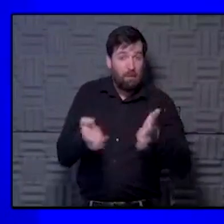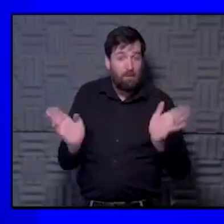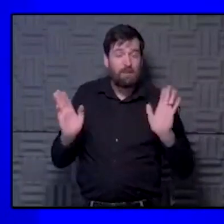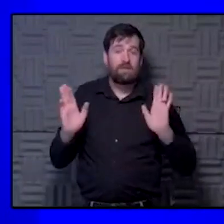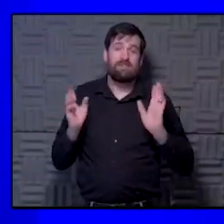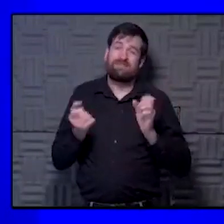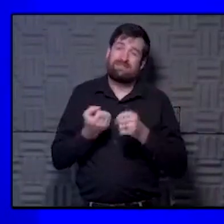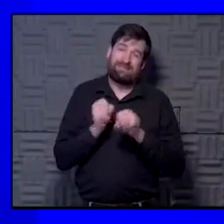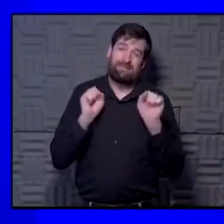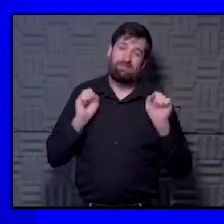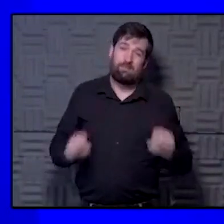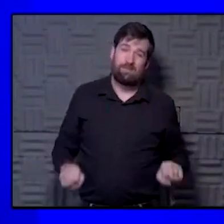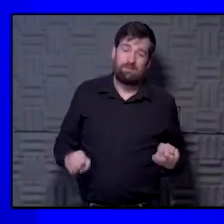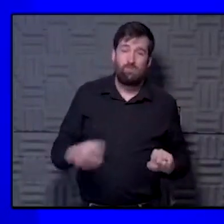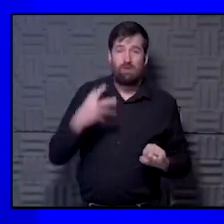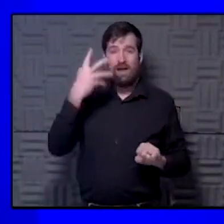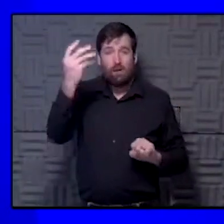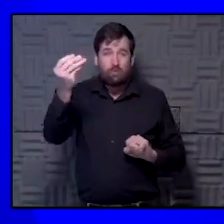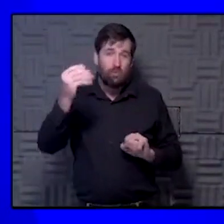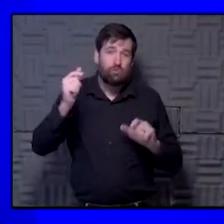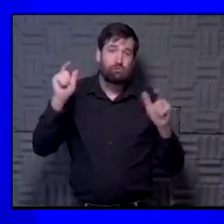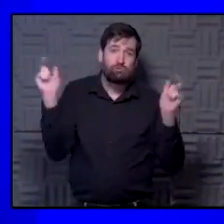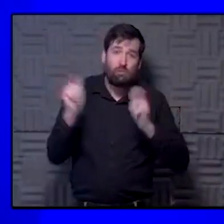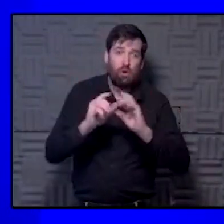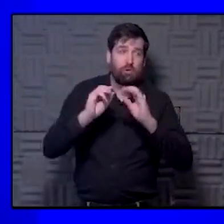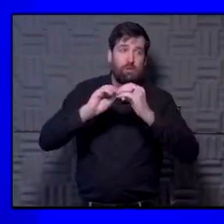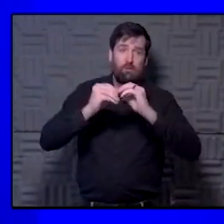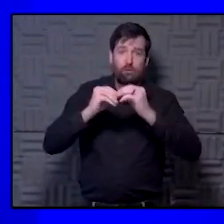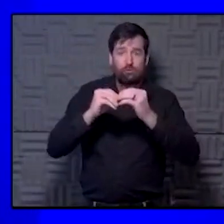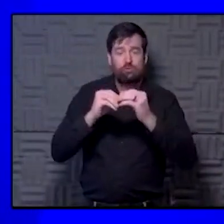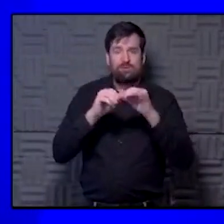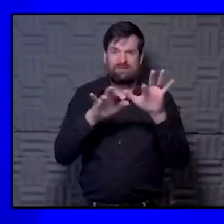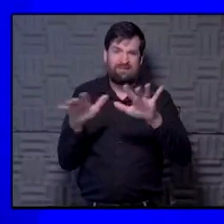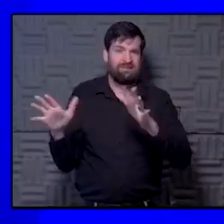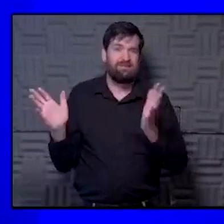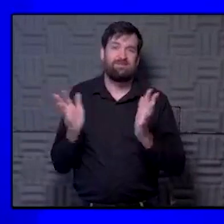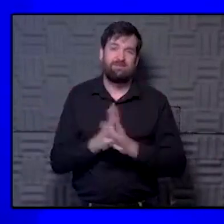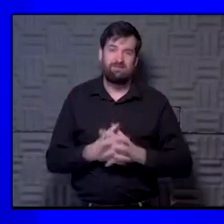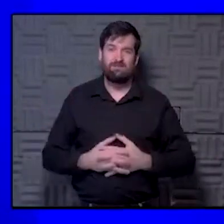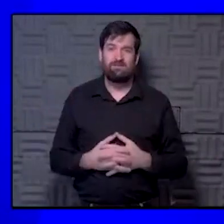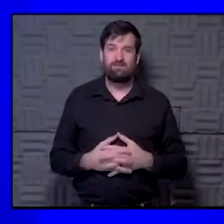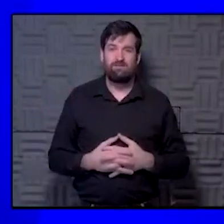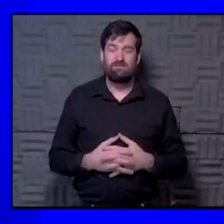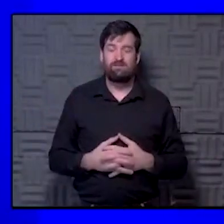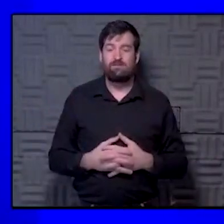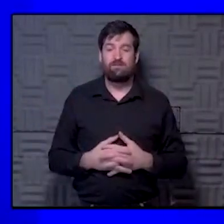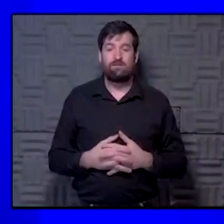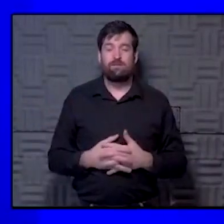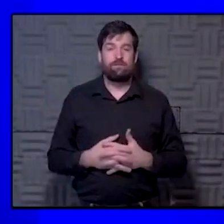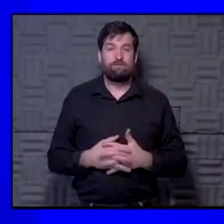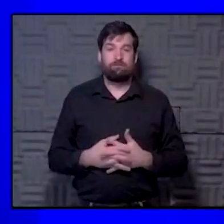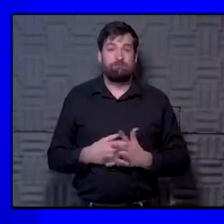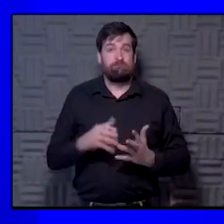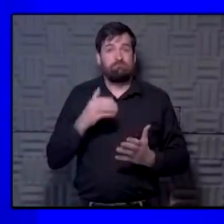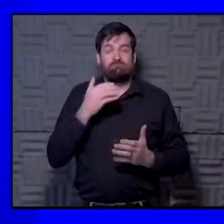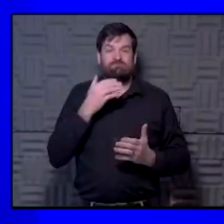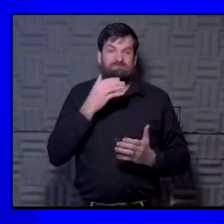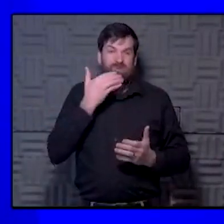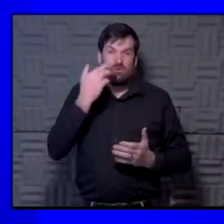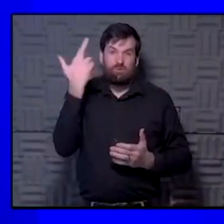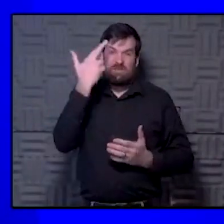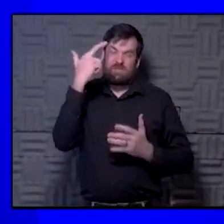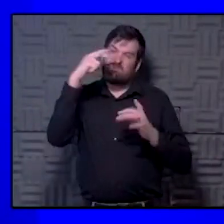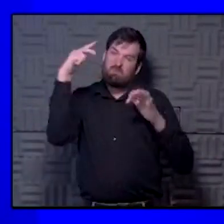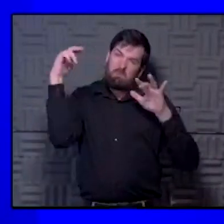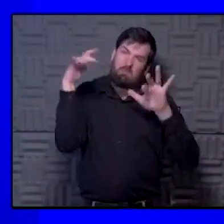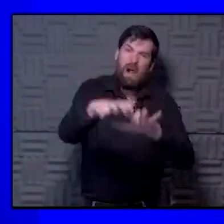way possible, outdoors, small numbers, those sorts of things. It is not a good reason to be in a crowded area